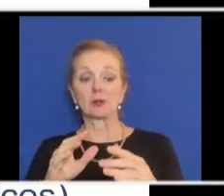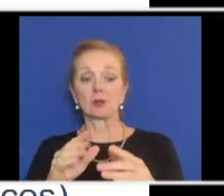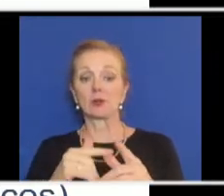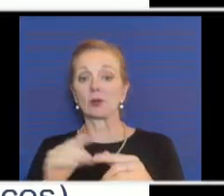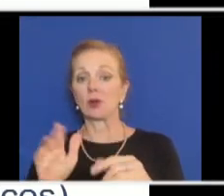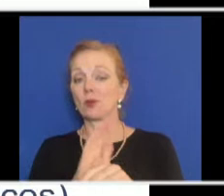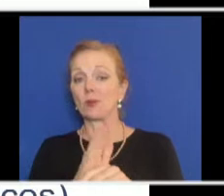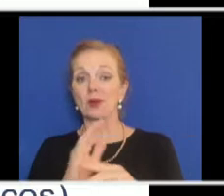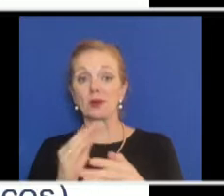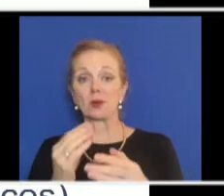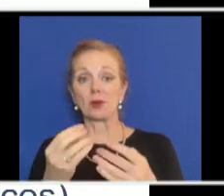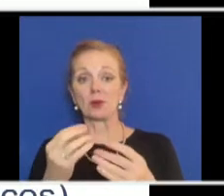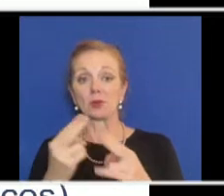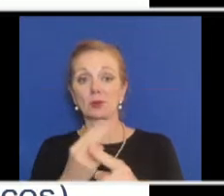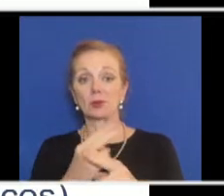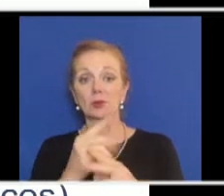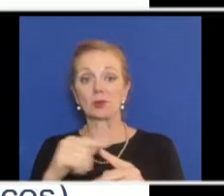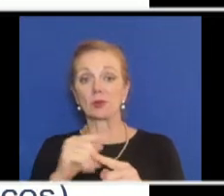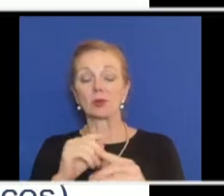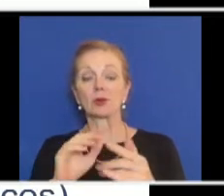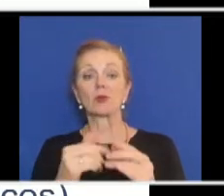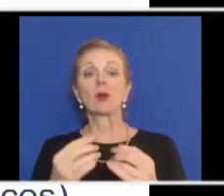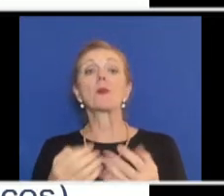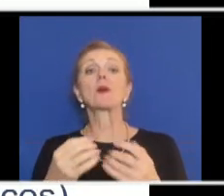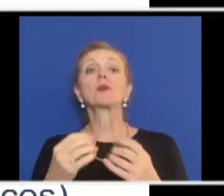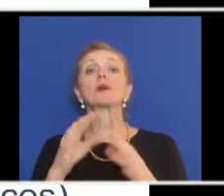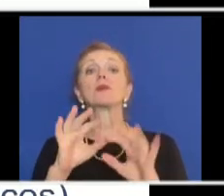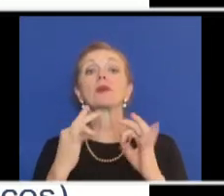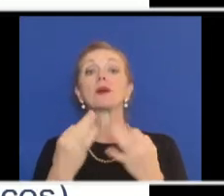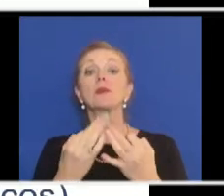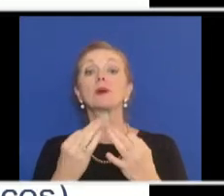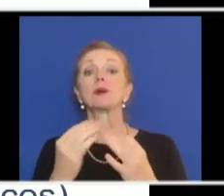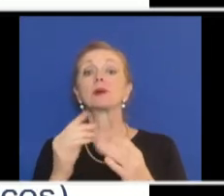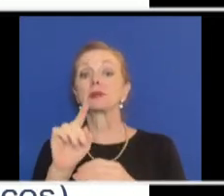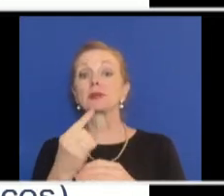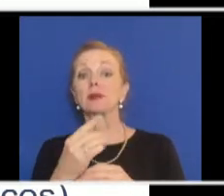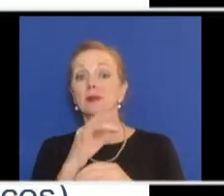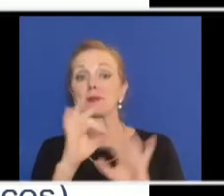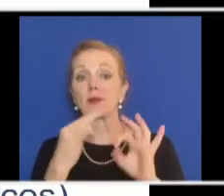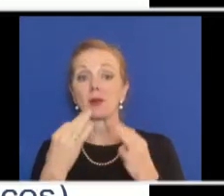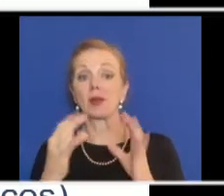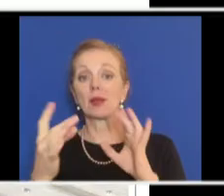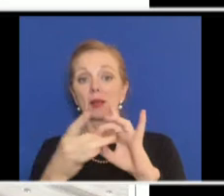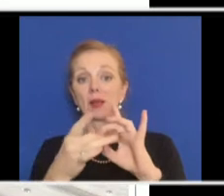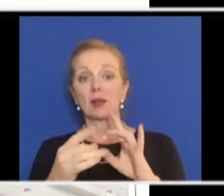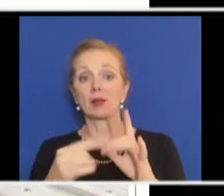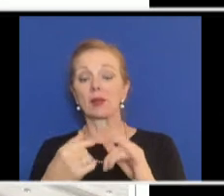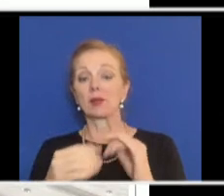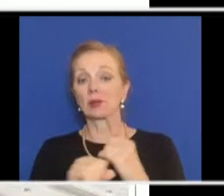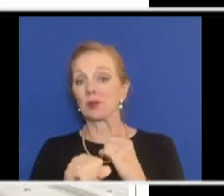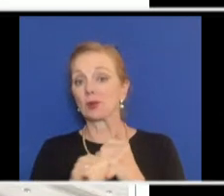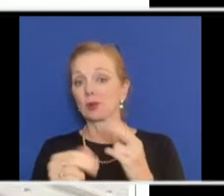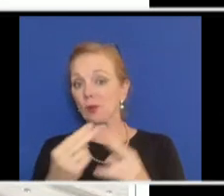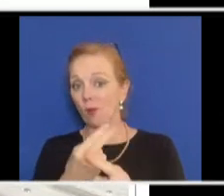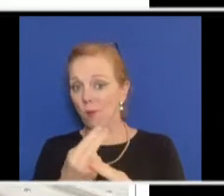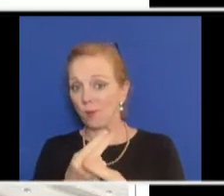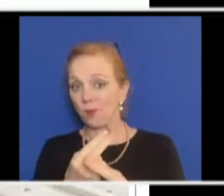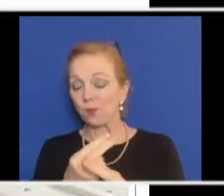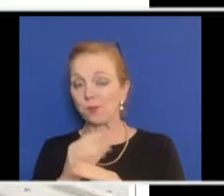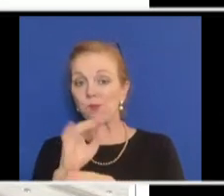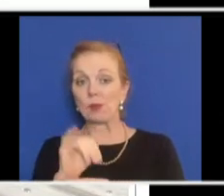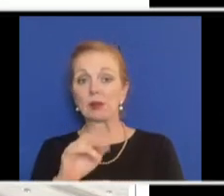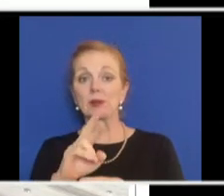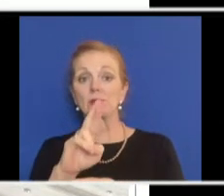multi-use development on the site that could be comprised of multi-family or single-family attached Journal units and Commercial uses this is the